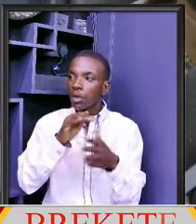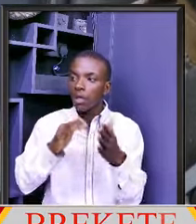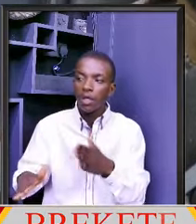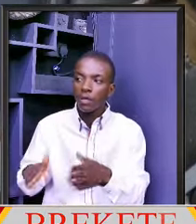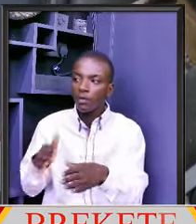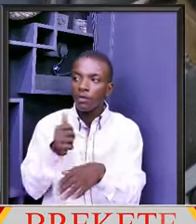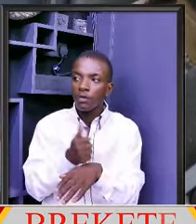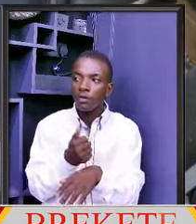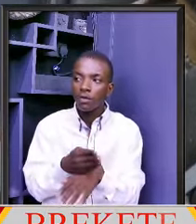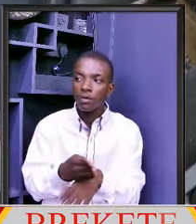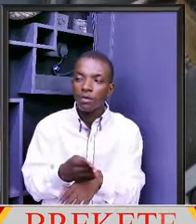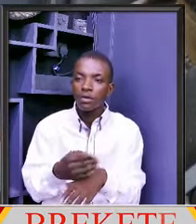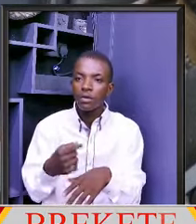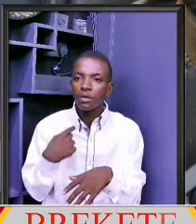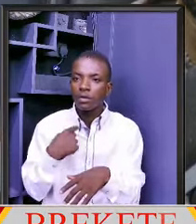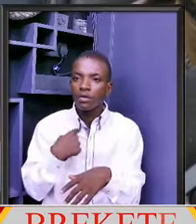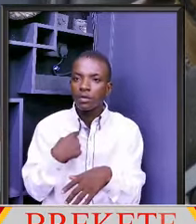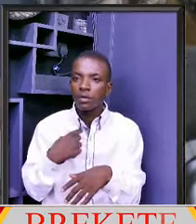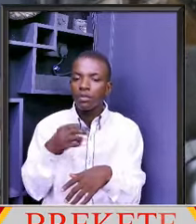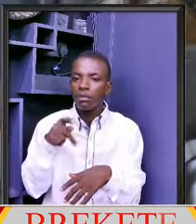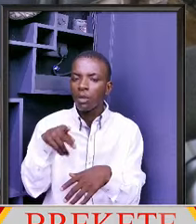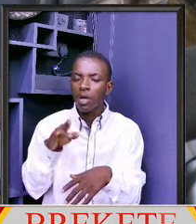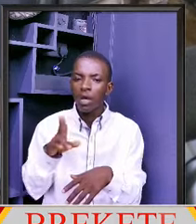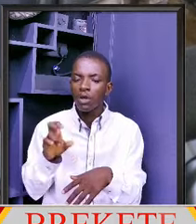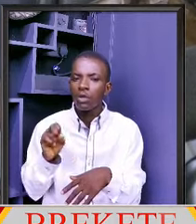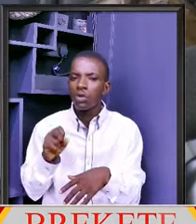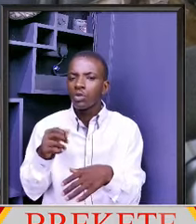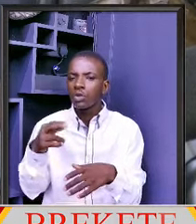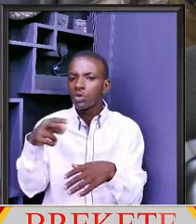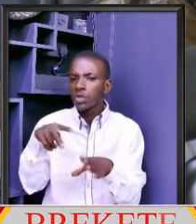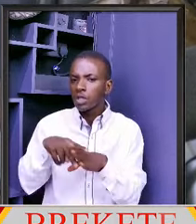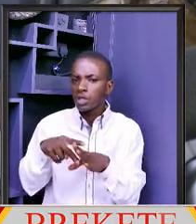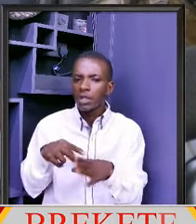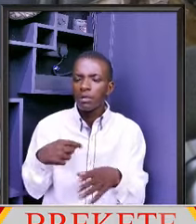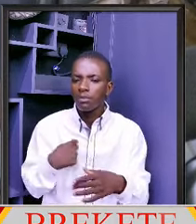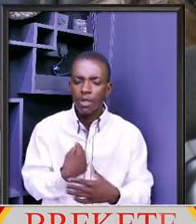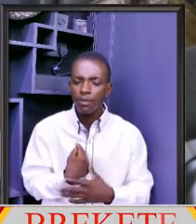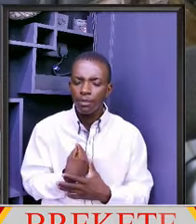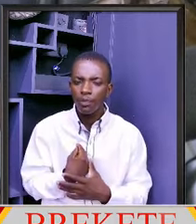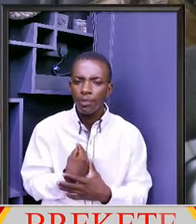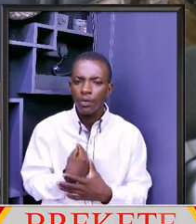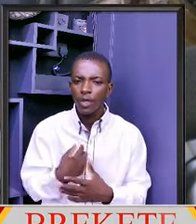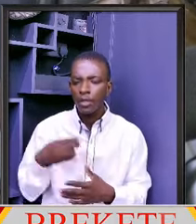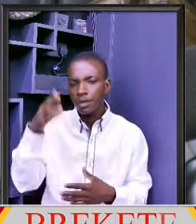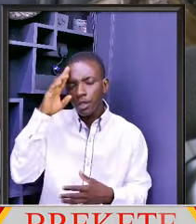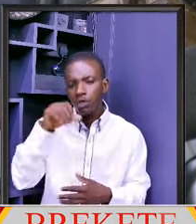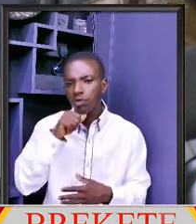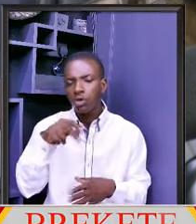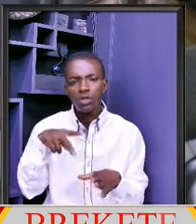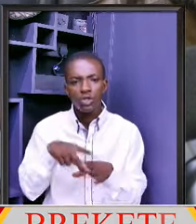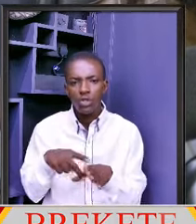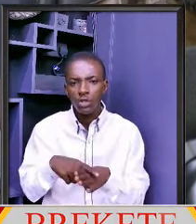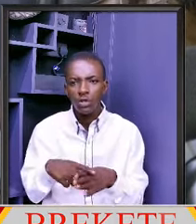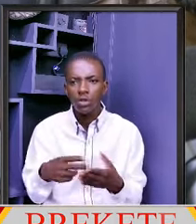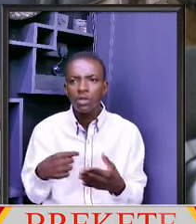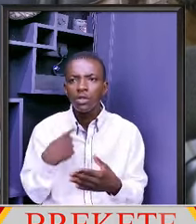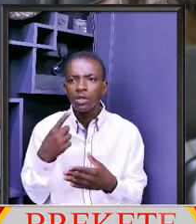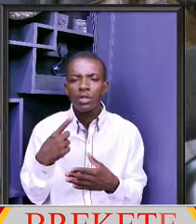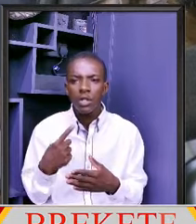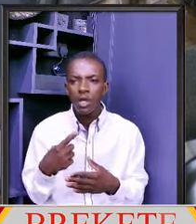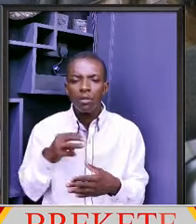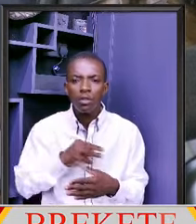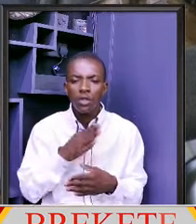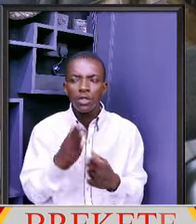Payosu, you cheated me. And I said, sir, I did not cheat you. Now you tell Minister to